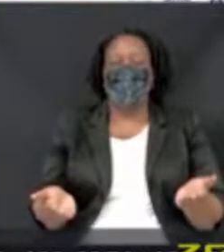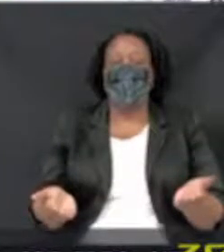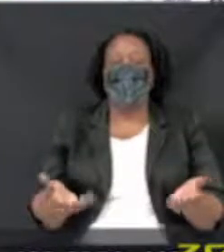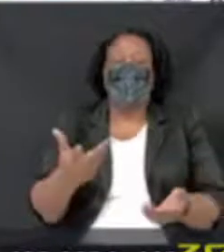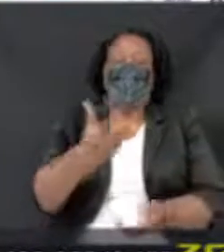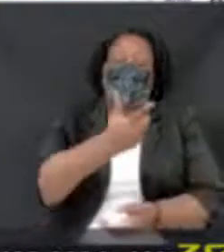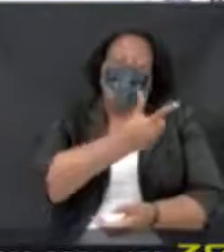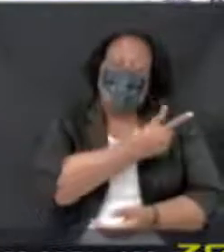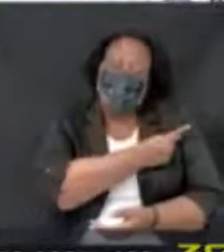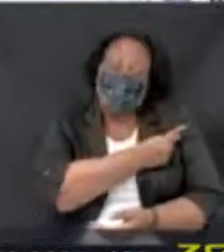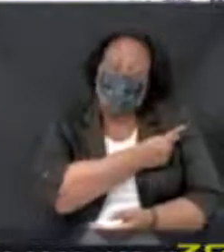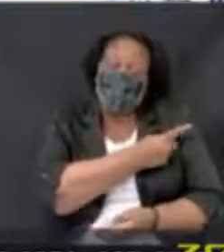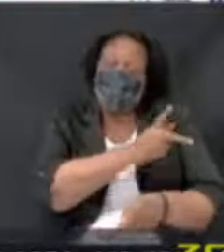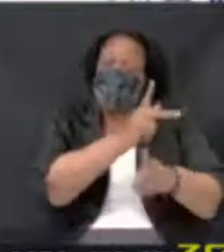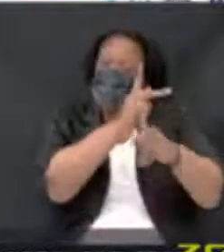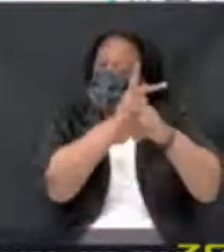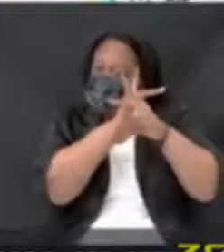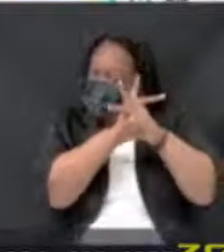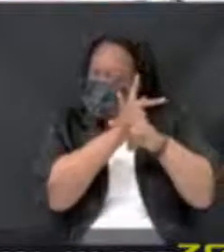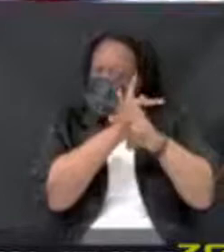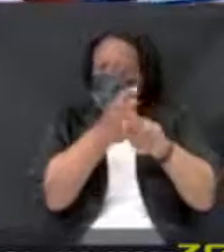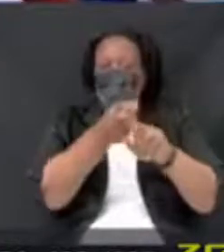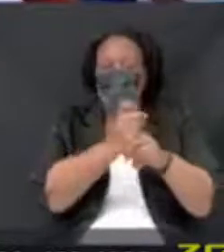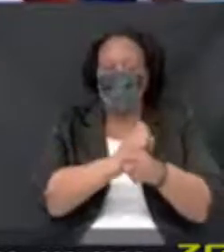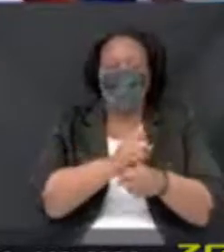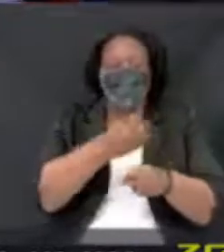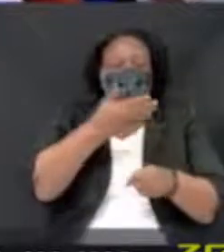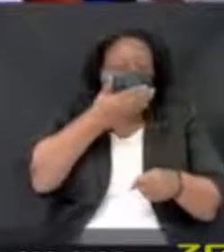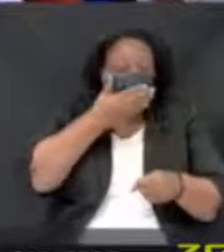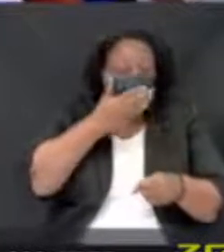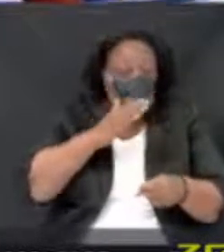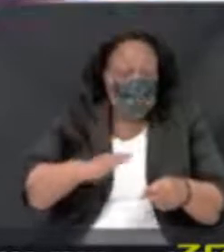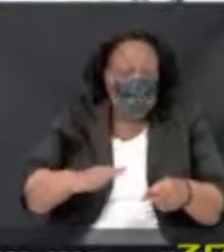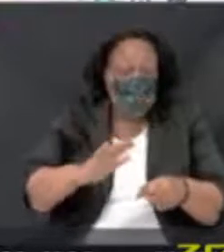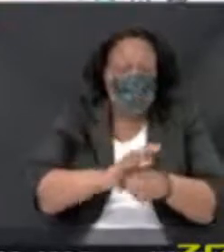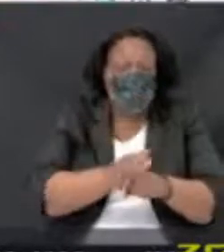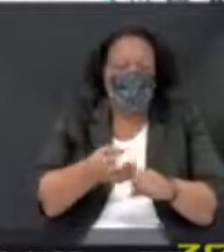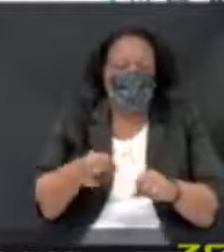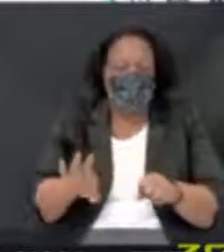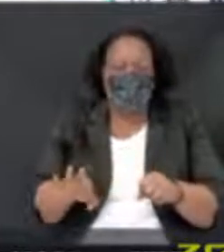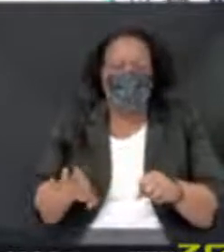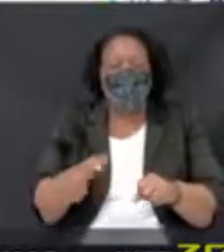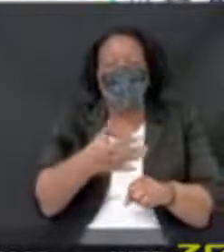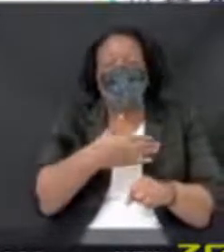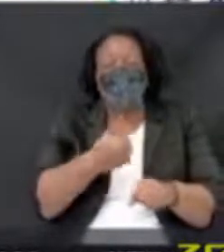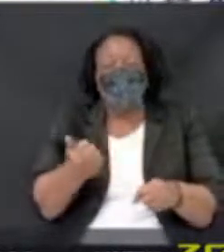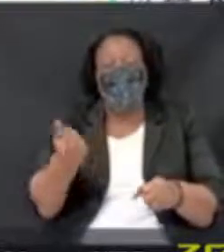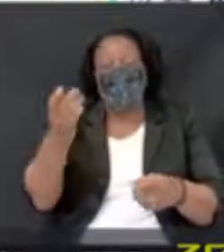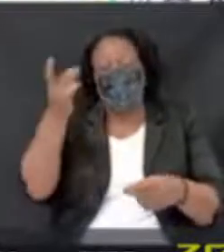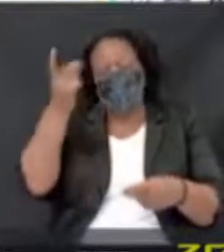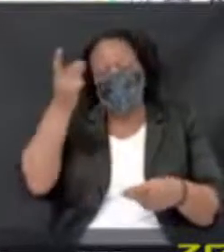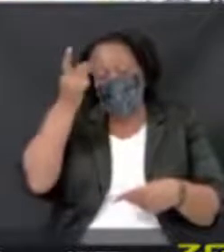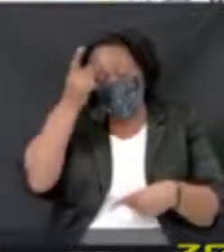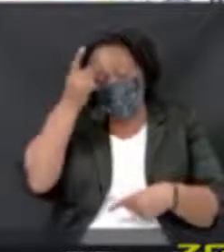hospitalization, and death. And so even if we had 100% of the population vaccinated and